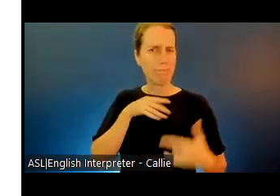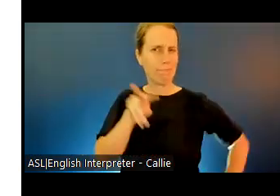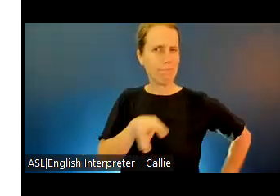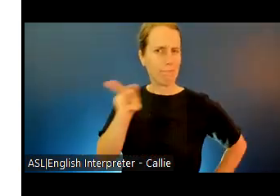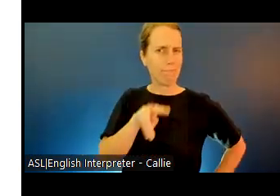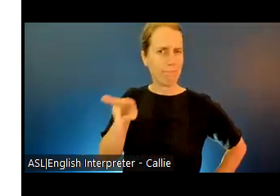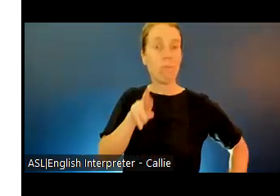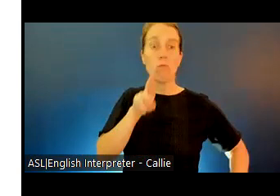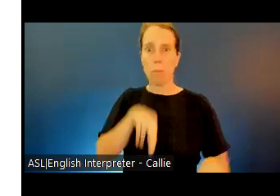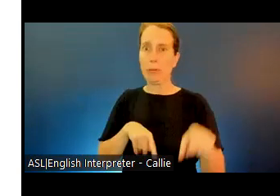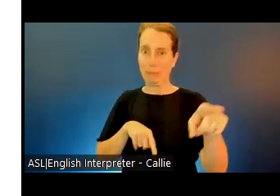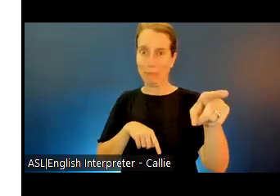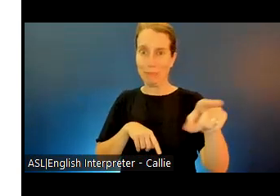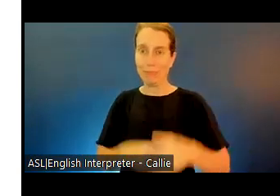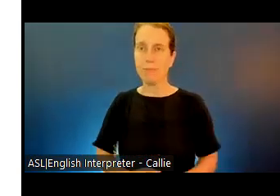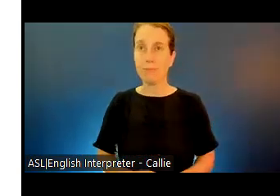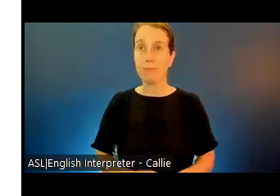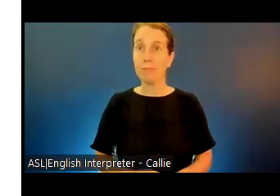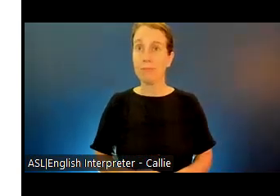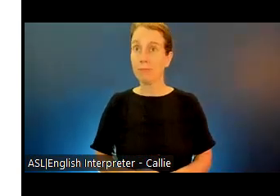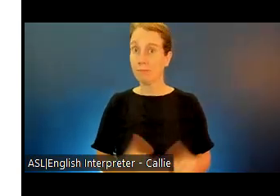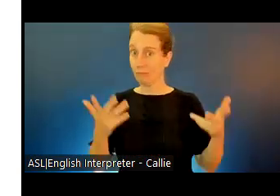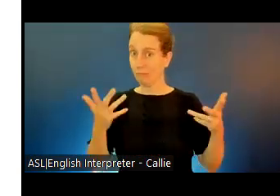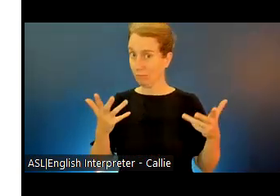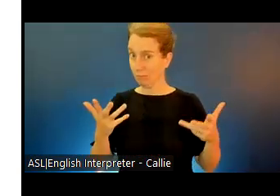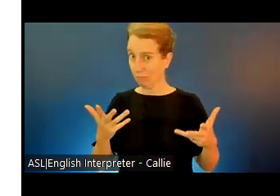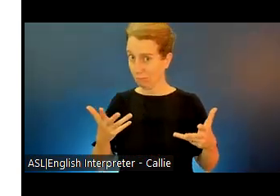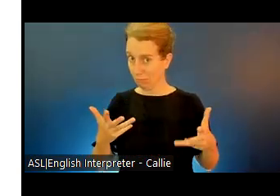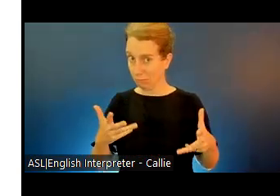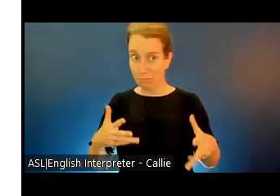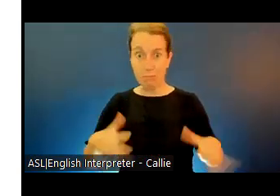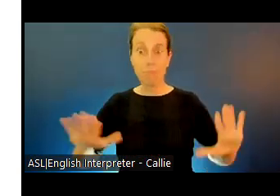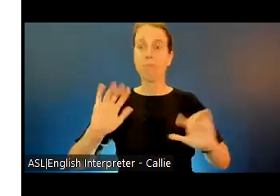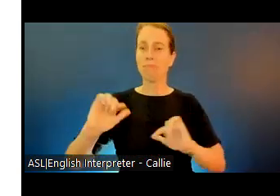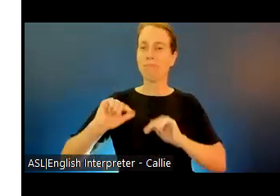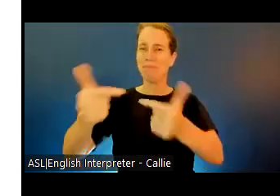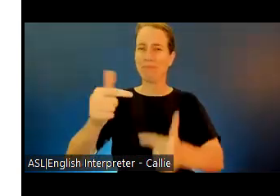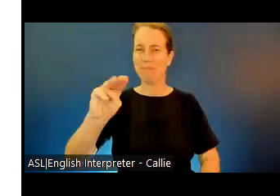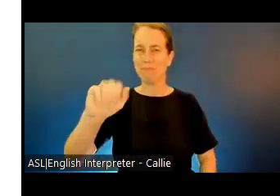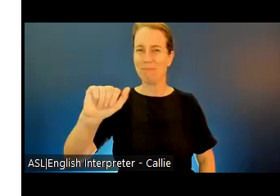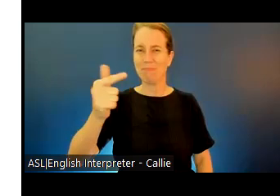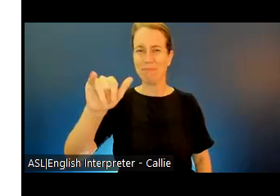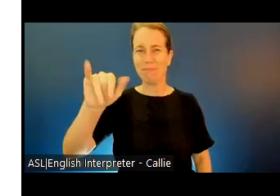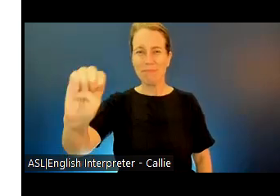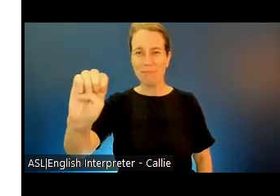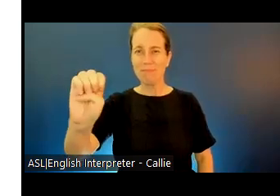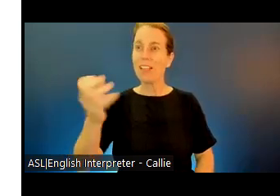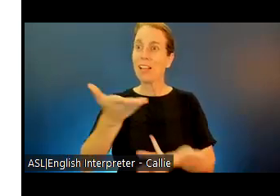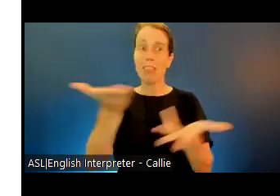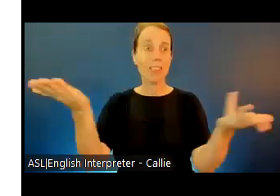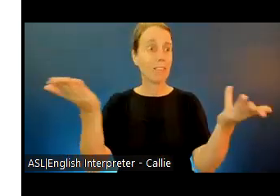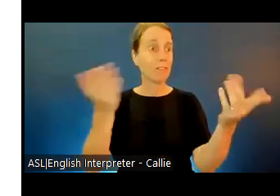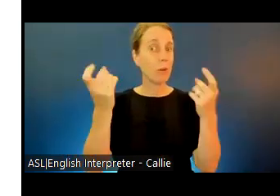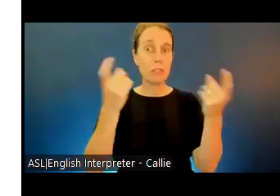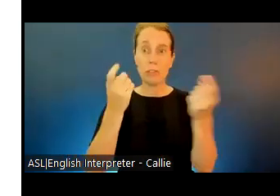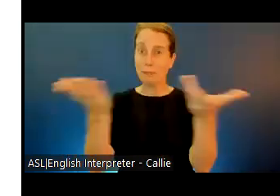payee. So on that note, I think I'm going to turn things back over to Maggie so we can start some question and answer.